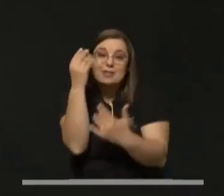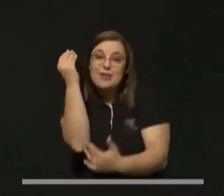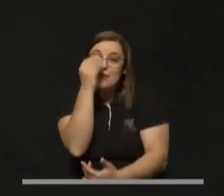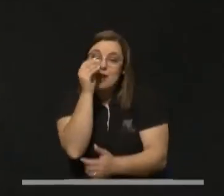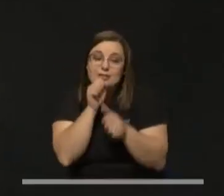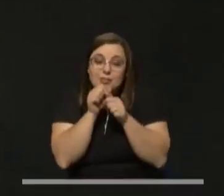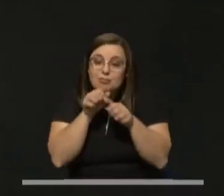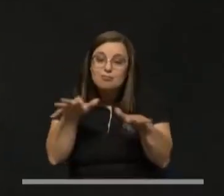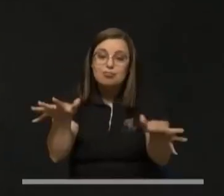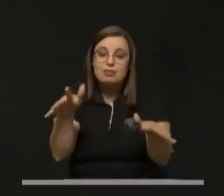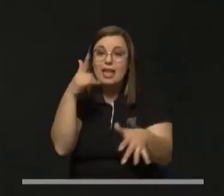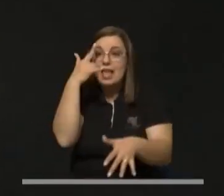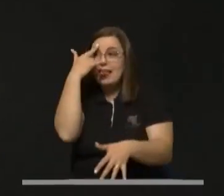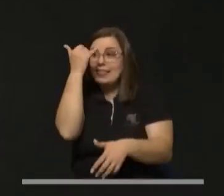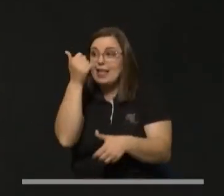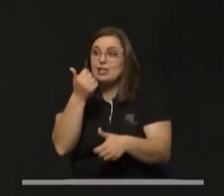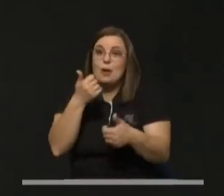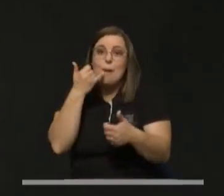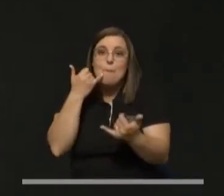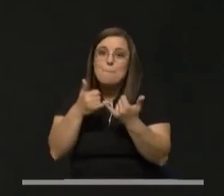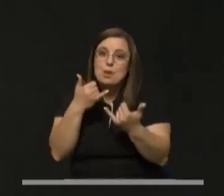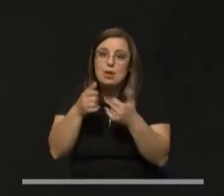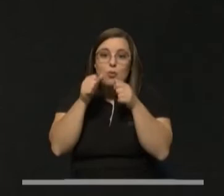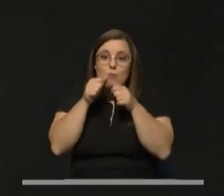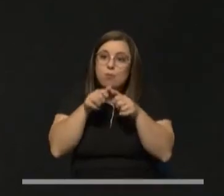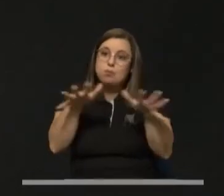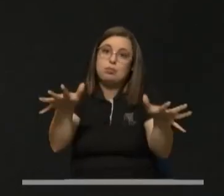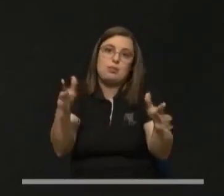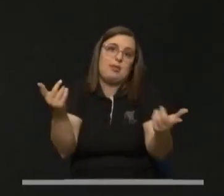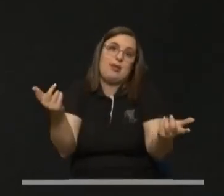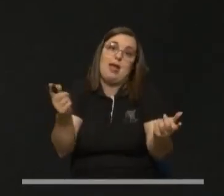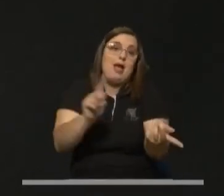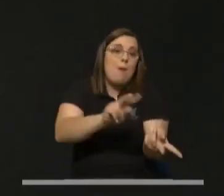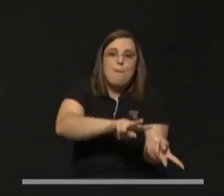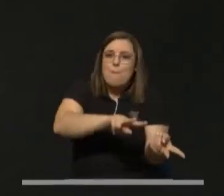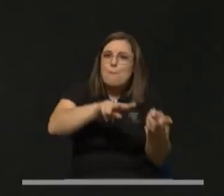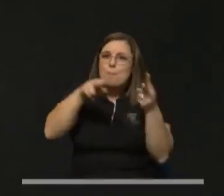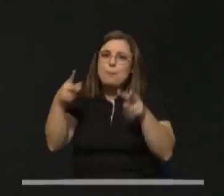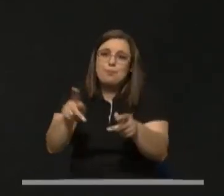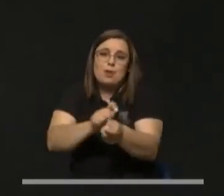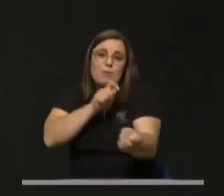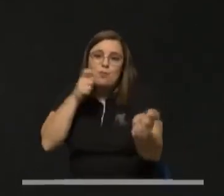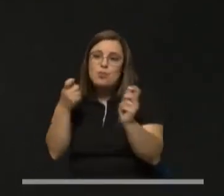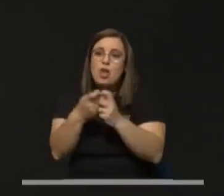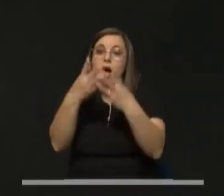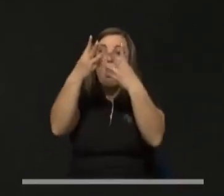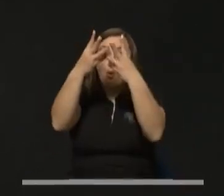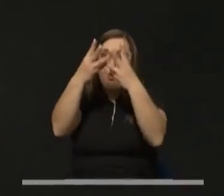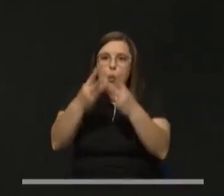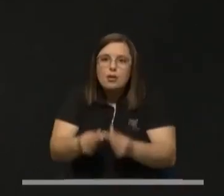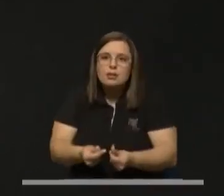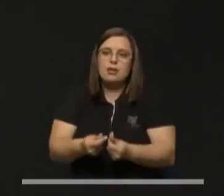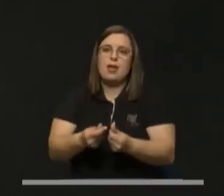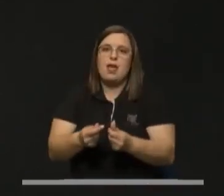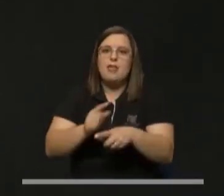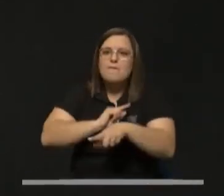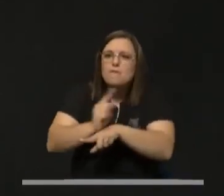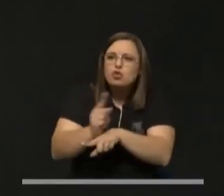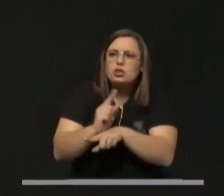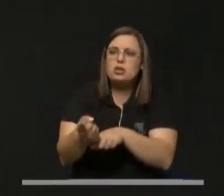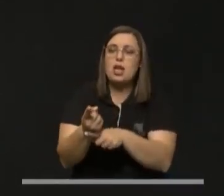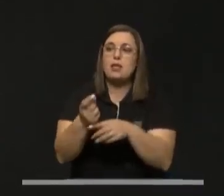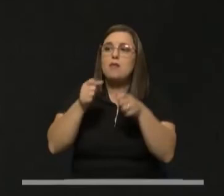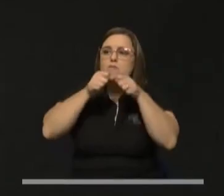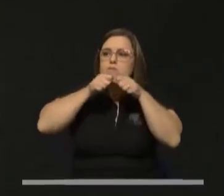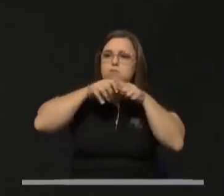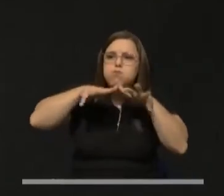The dissemination of knowledge facilitates the dissemination of false knowledge as well. And so we have to think of